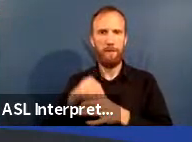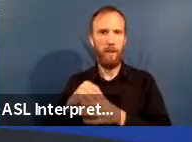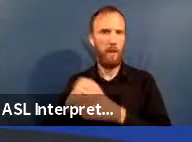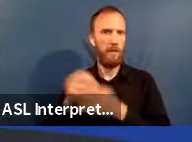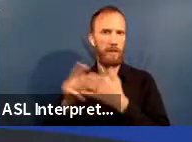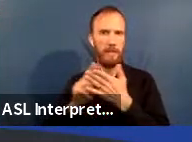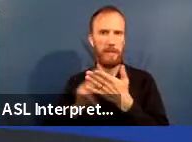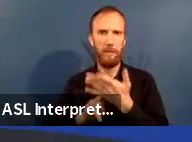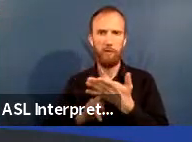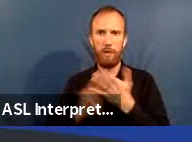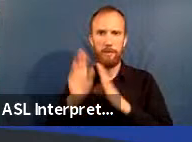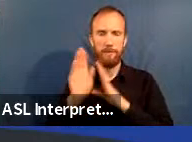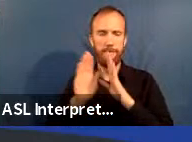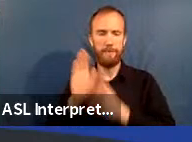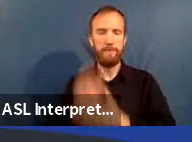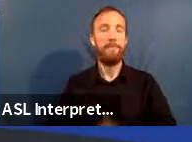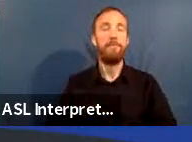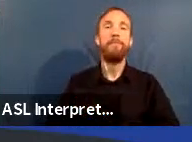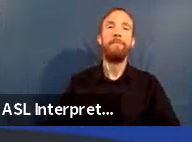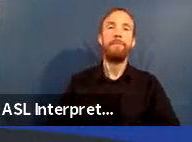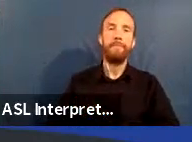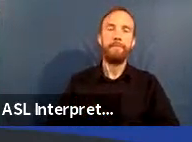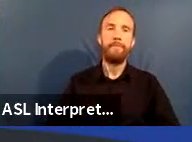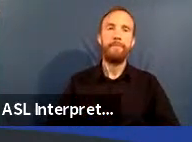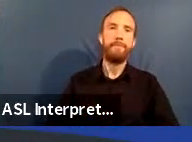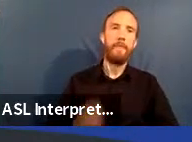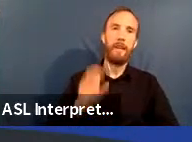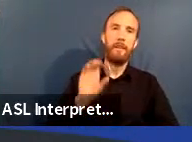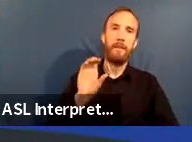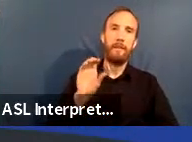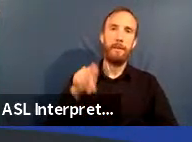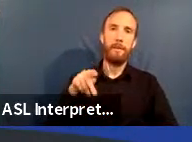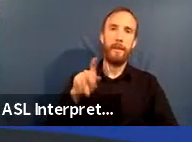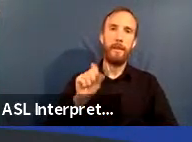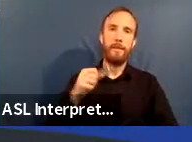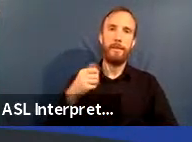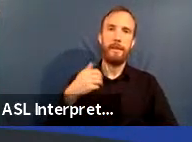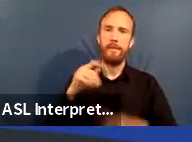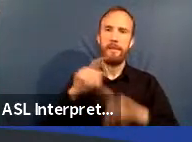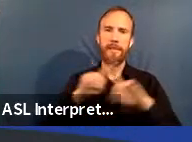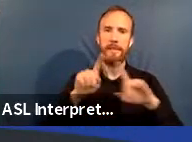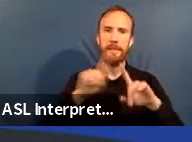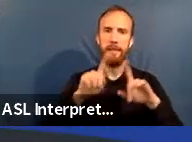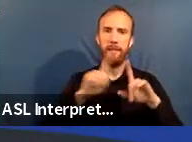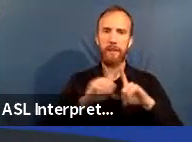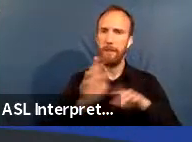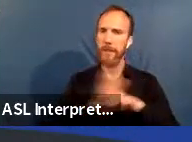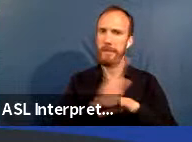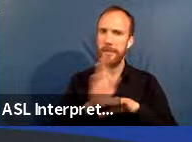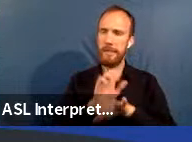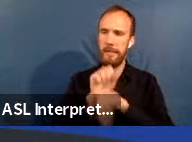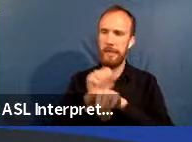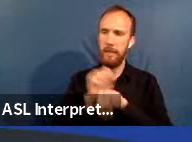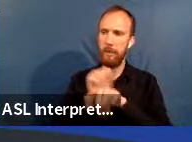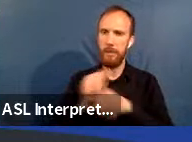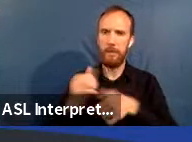So Ada, CPS has various vendors that are selected through a public solicitation